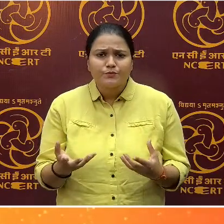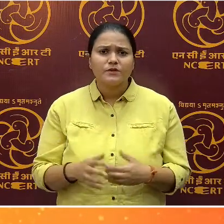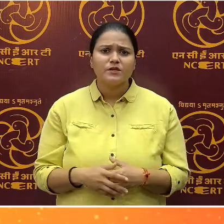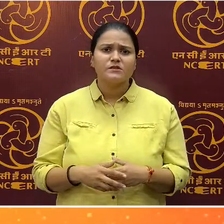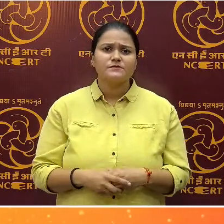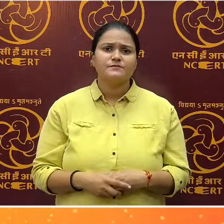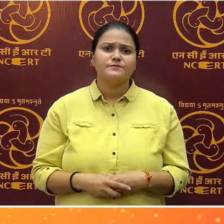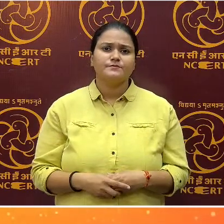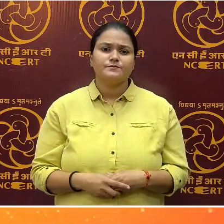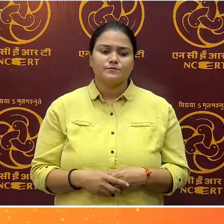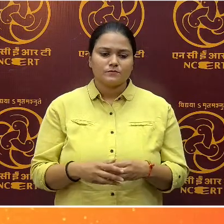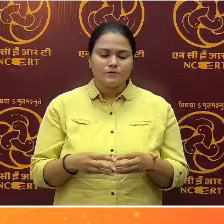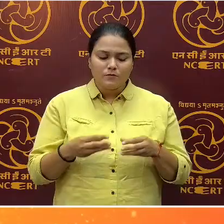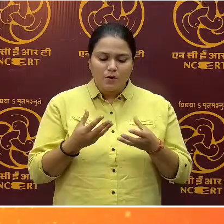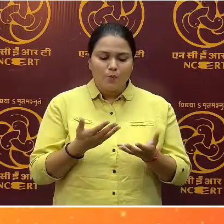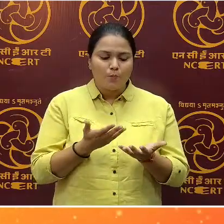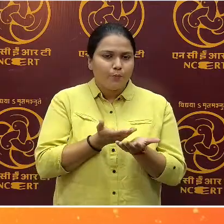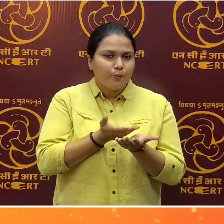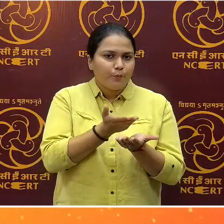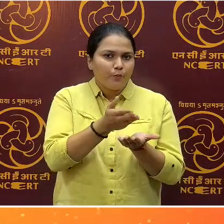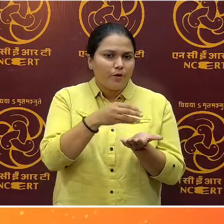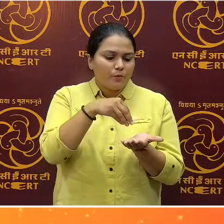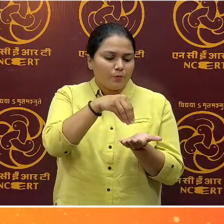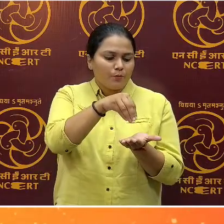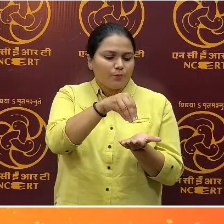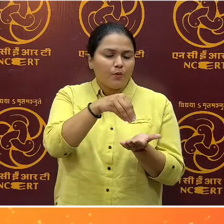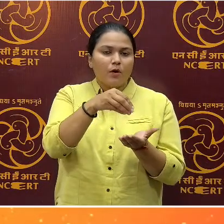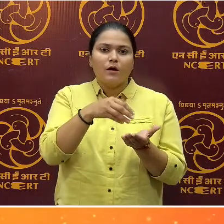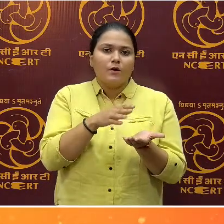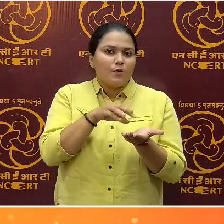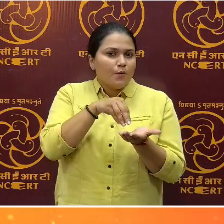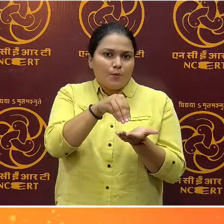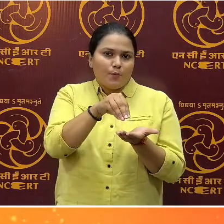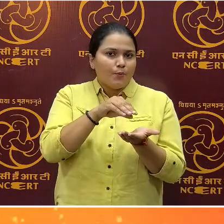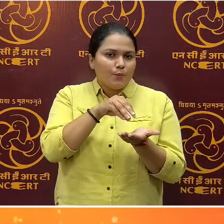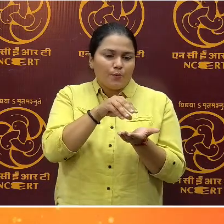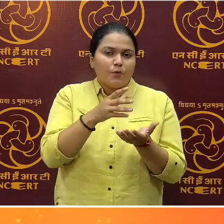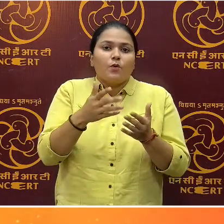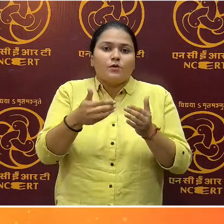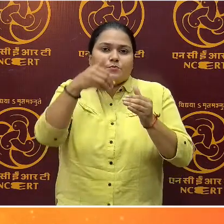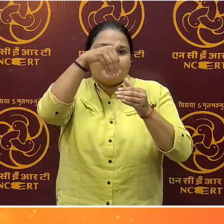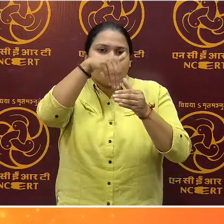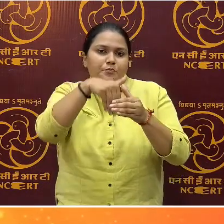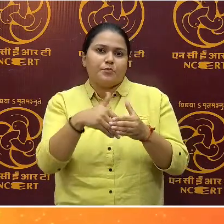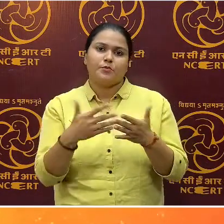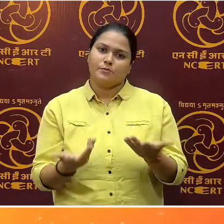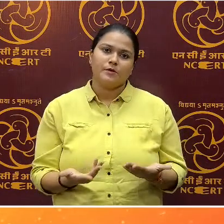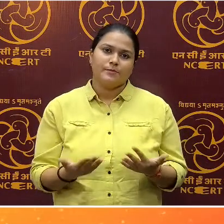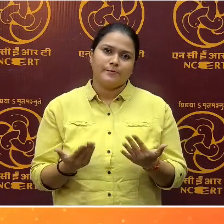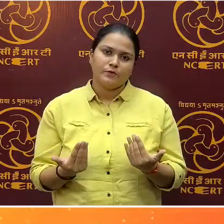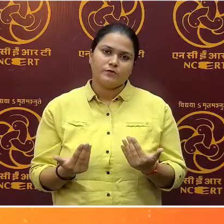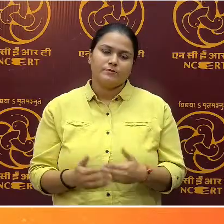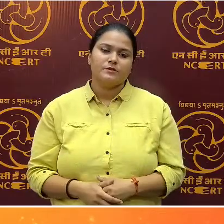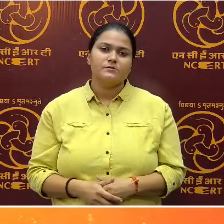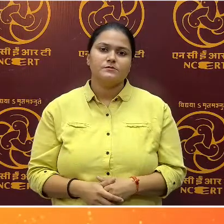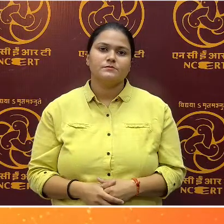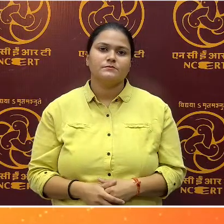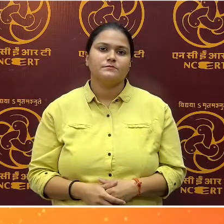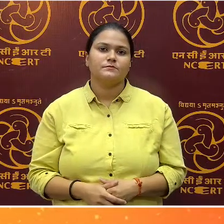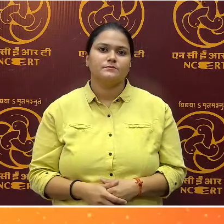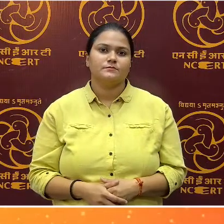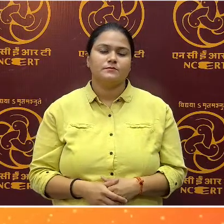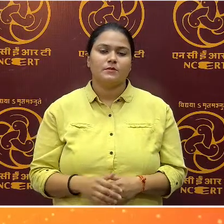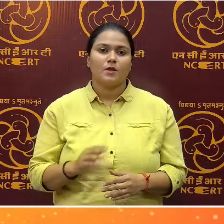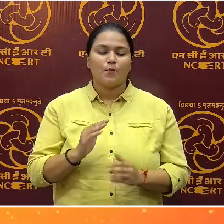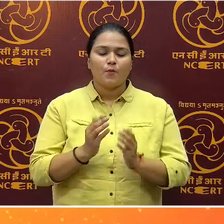either floats or it sinks, right? Now, why exactly is that happening? Why some objects